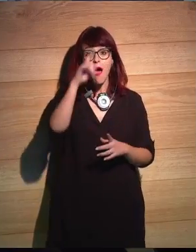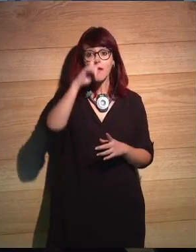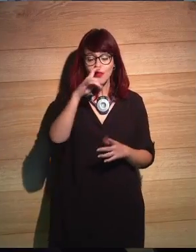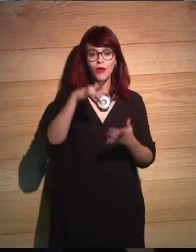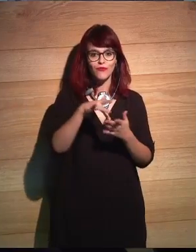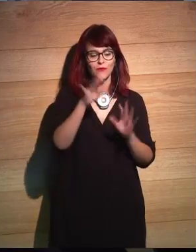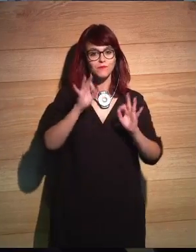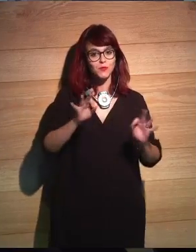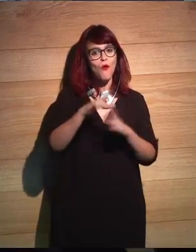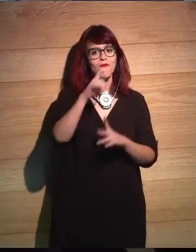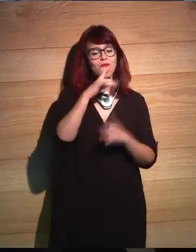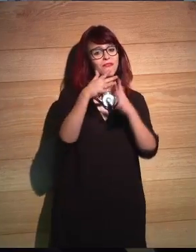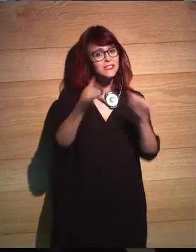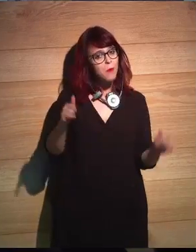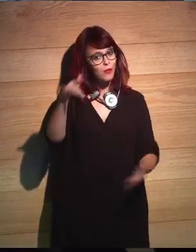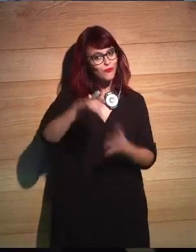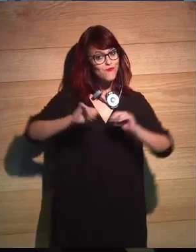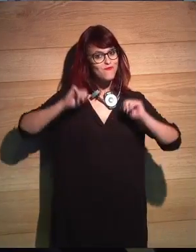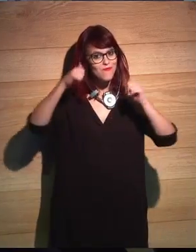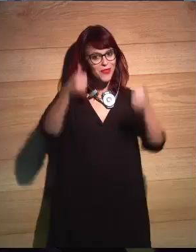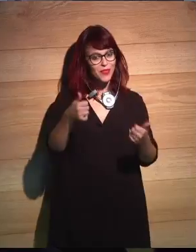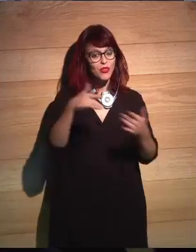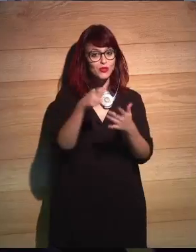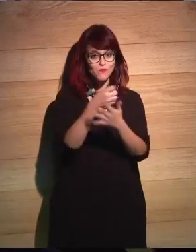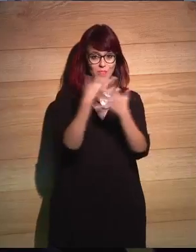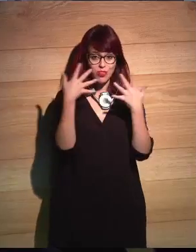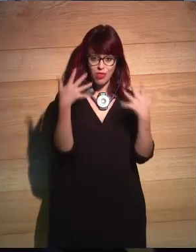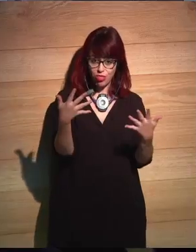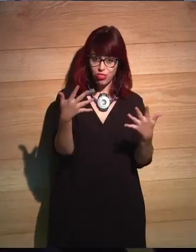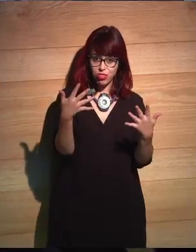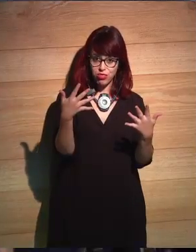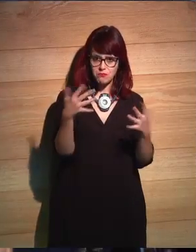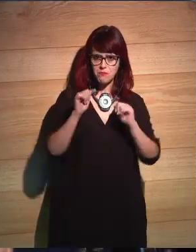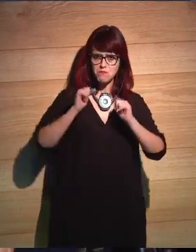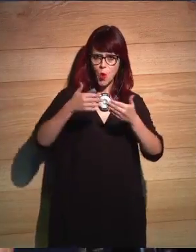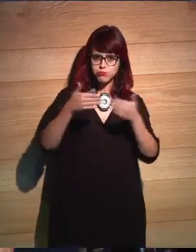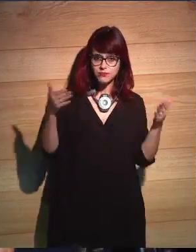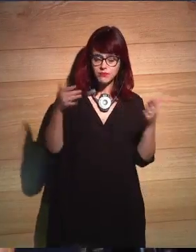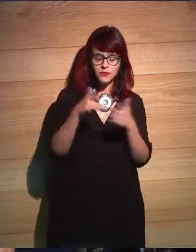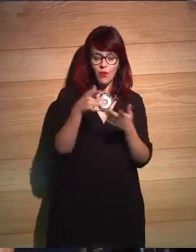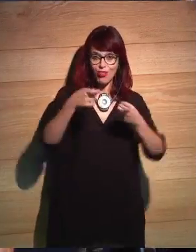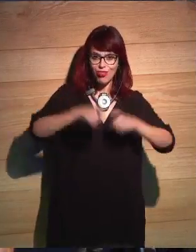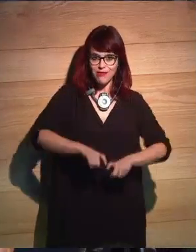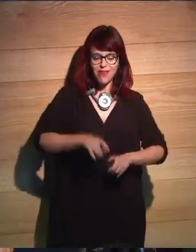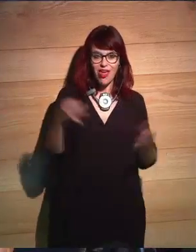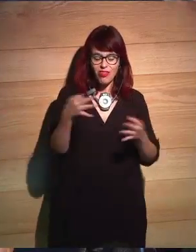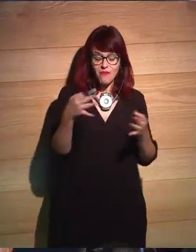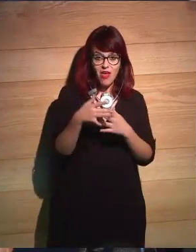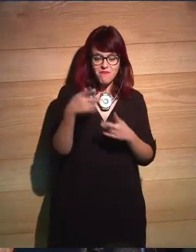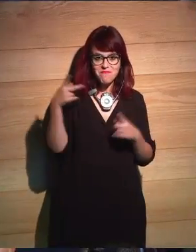agenda. I would like to remind you that this is a festival that was started in 2010, and it